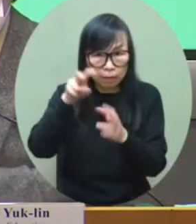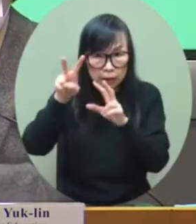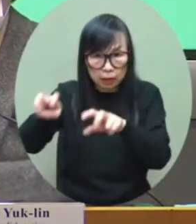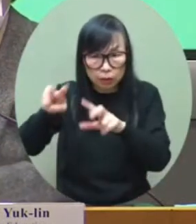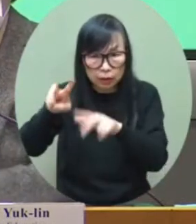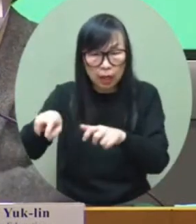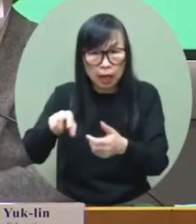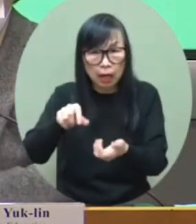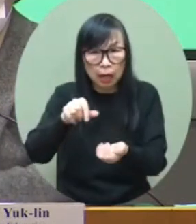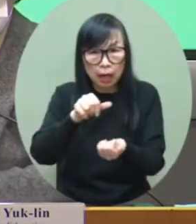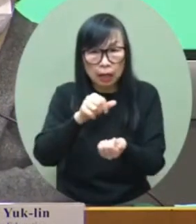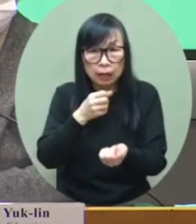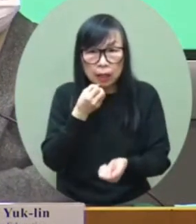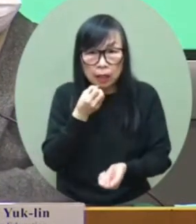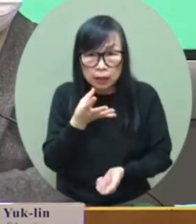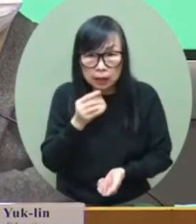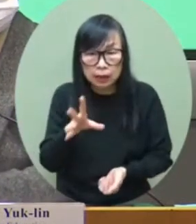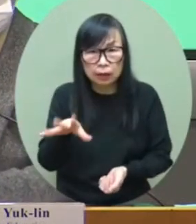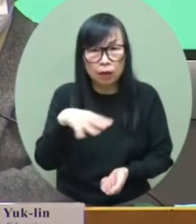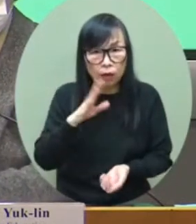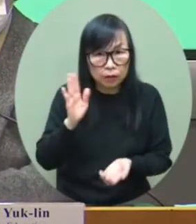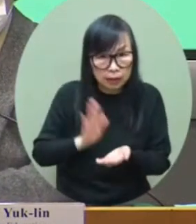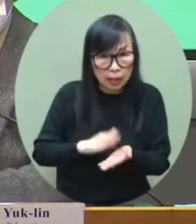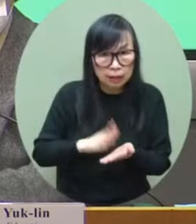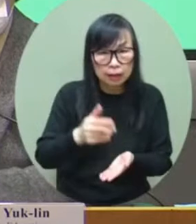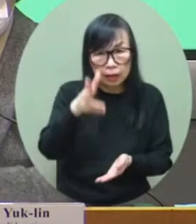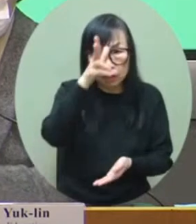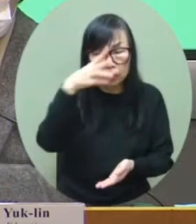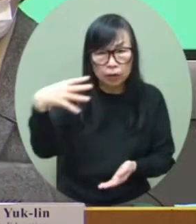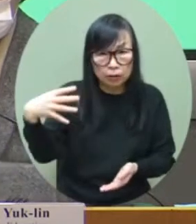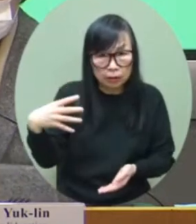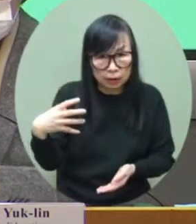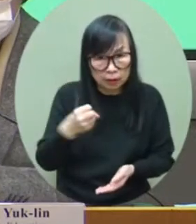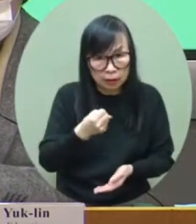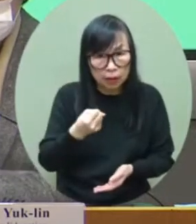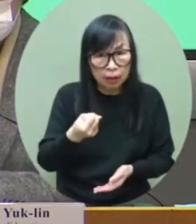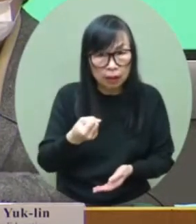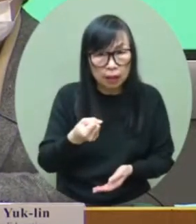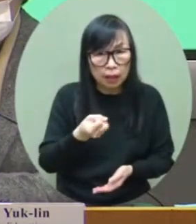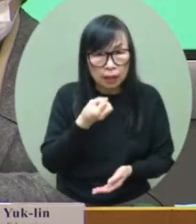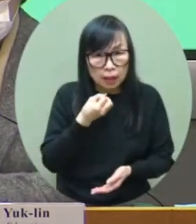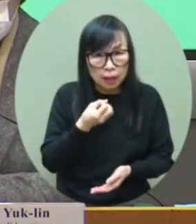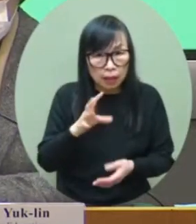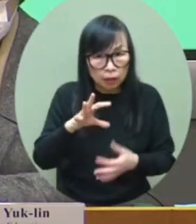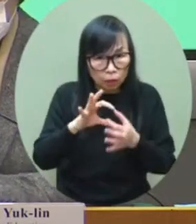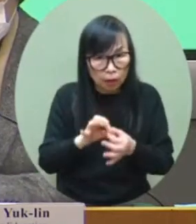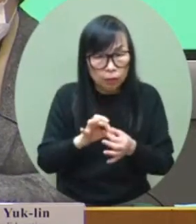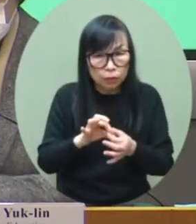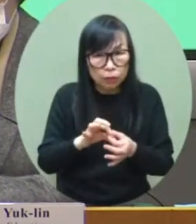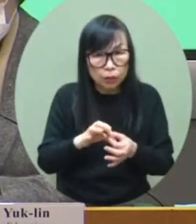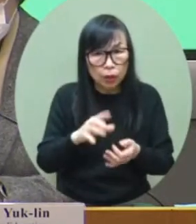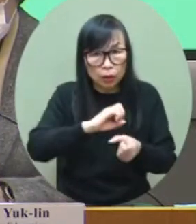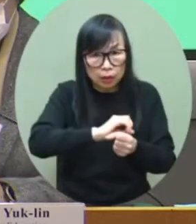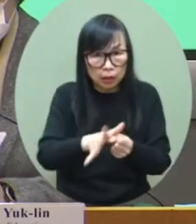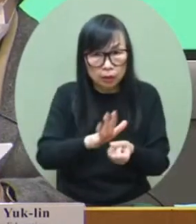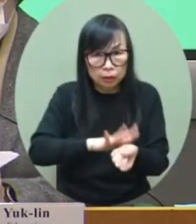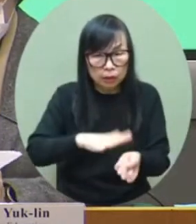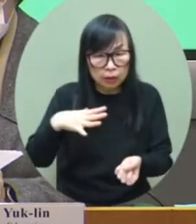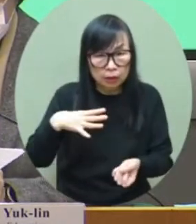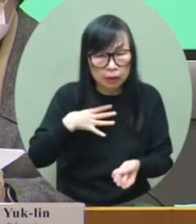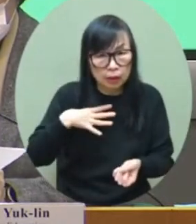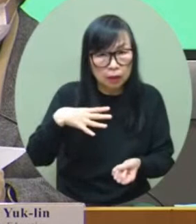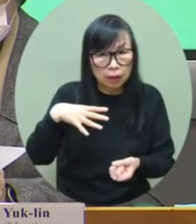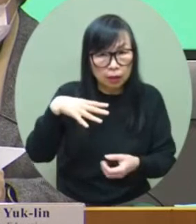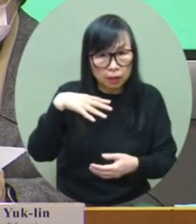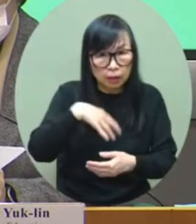epidemic. Now, you asked about my views on Commission of Inquiry. I fully agree with the Chief Executive.